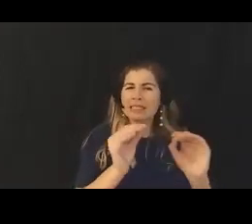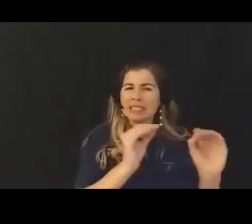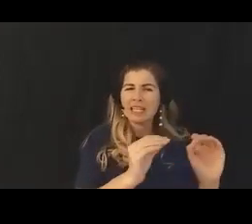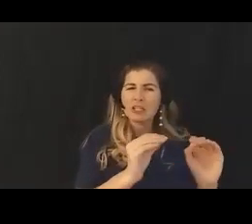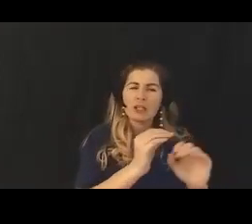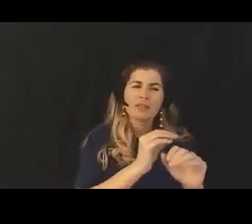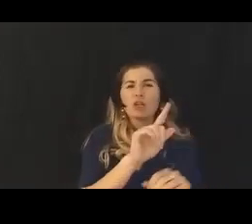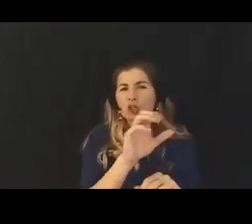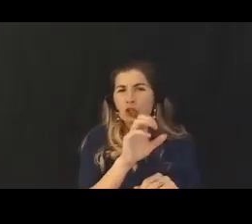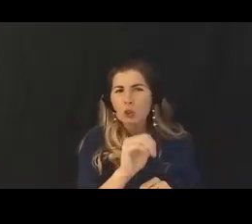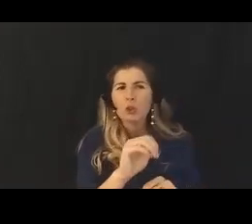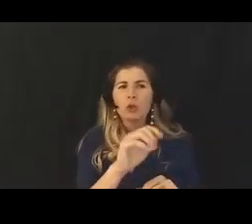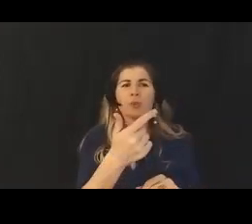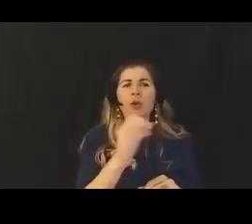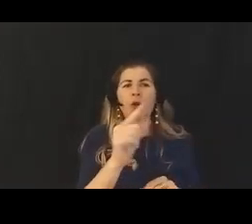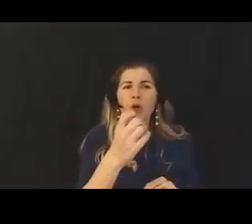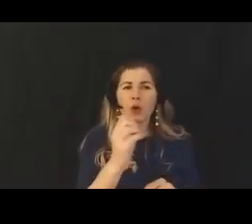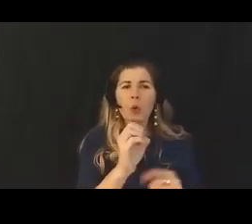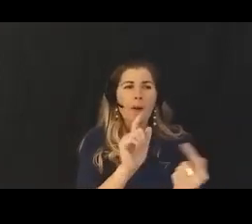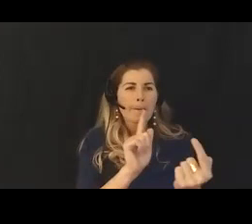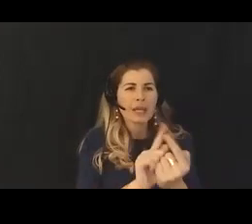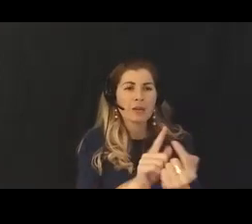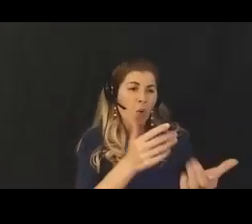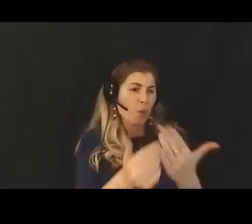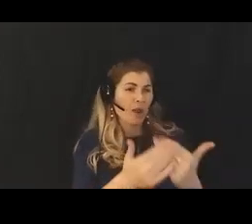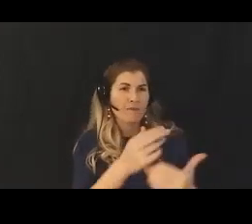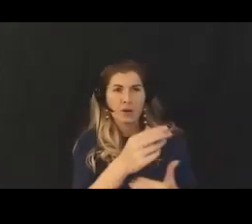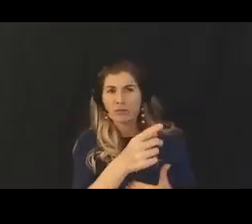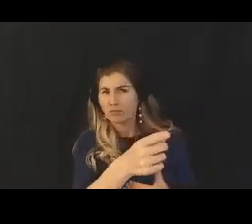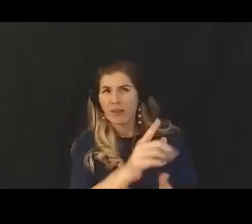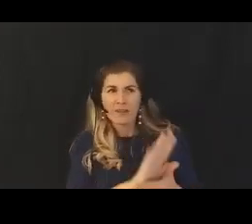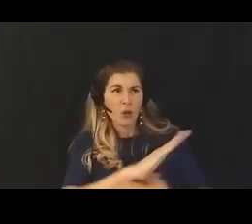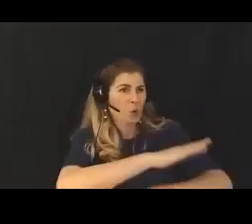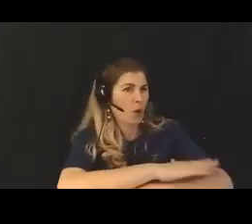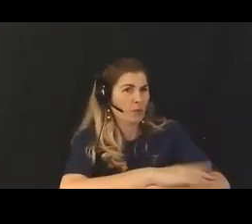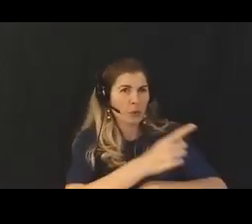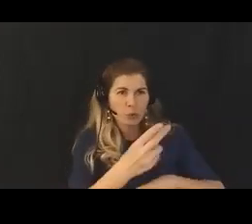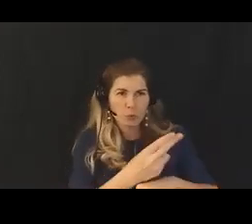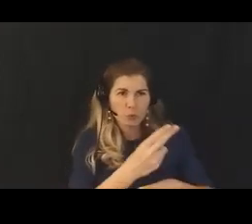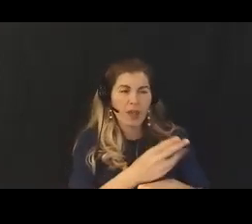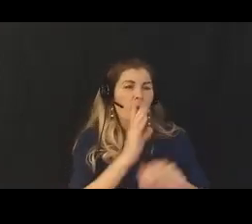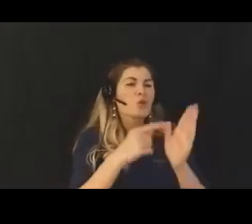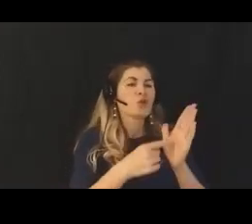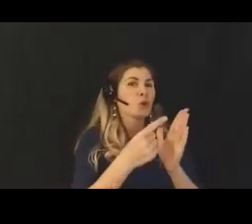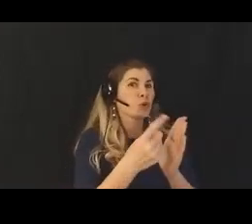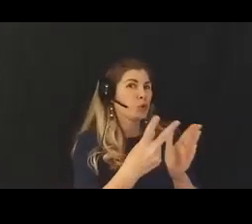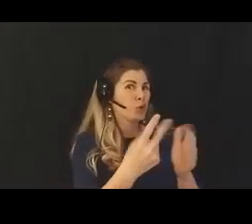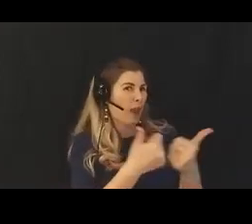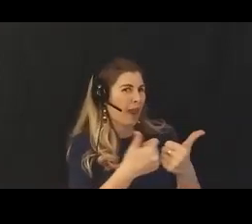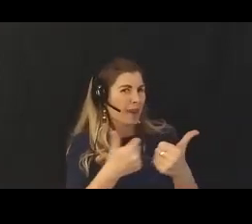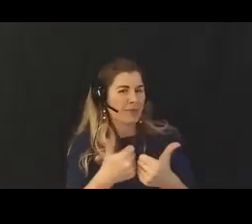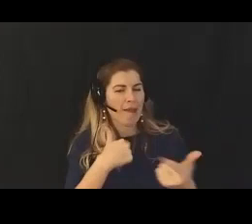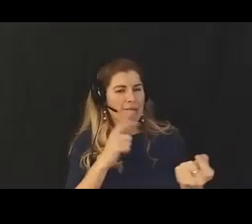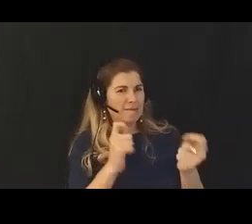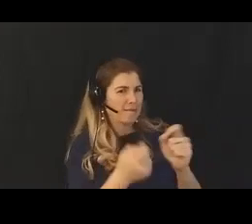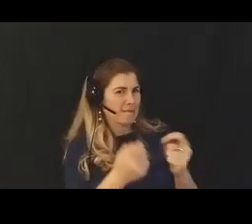on Zoom, Google Meet, whatever platform you may be using. I will share with you two games that I adapted to a virtual